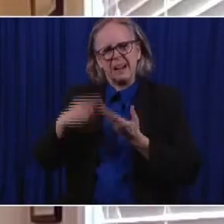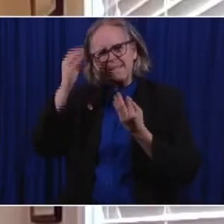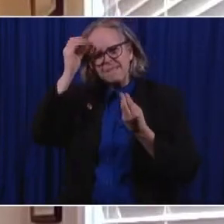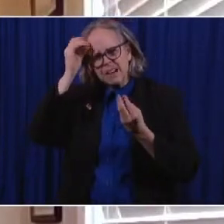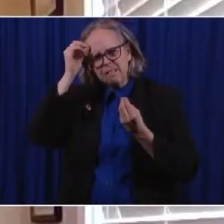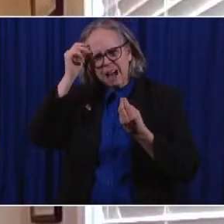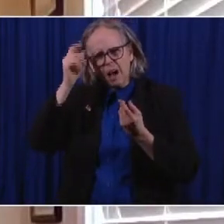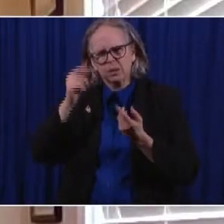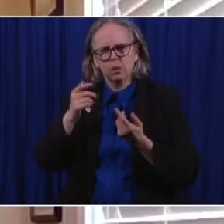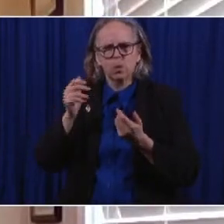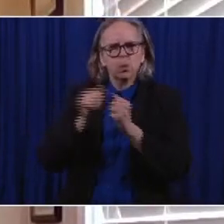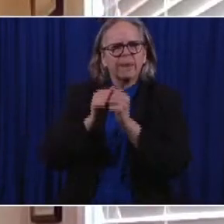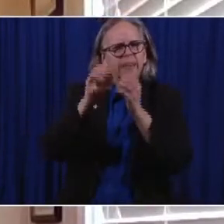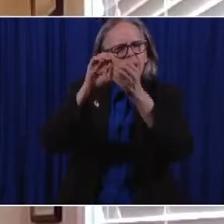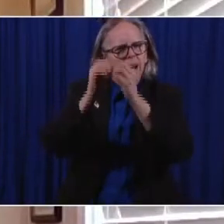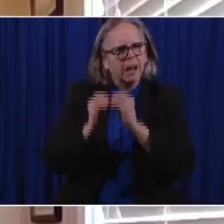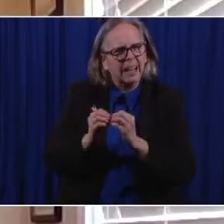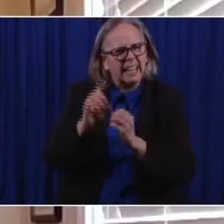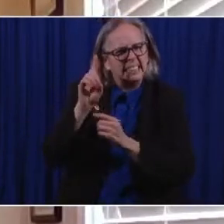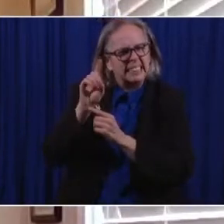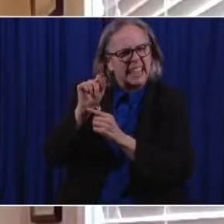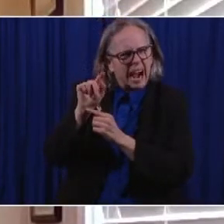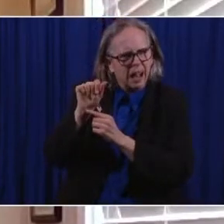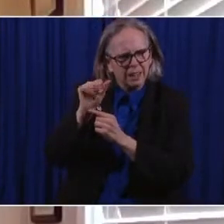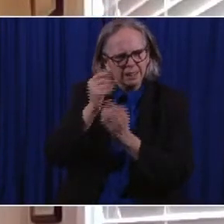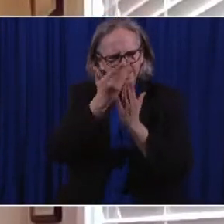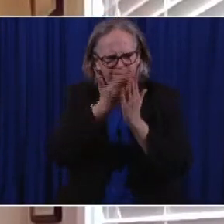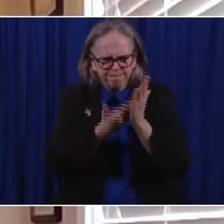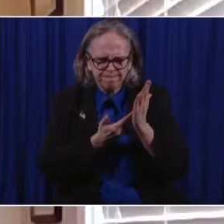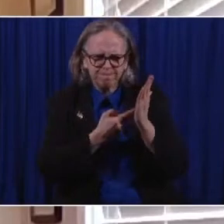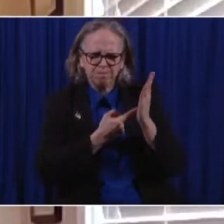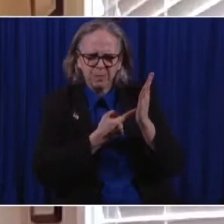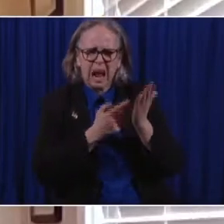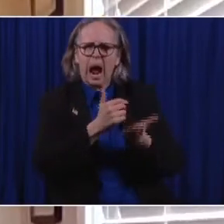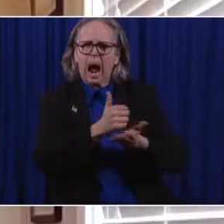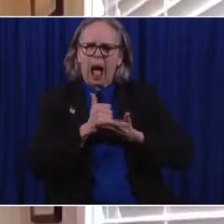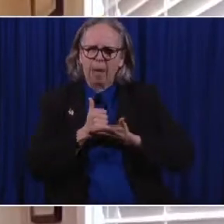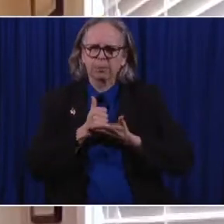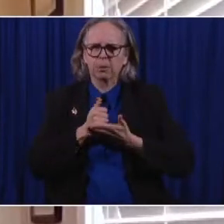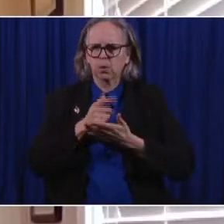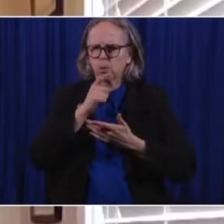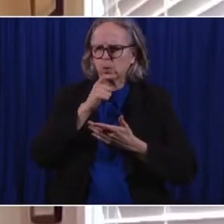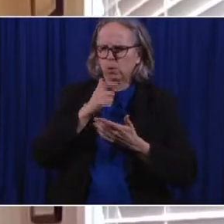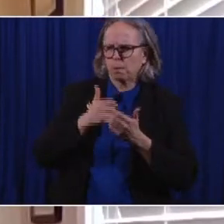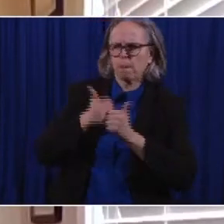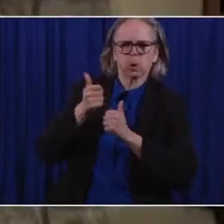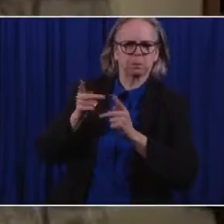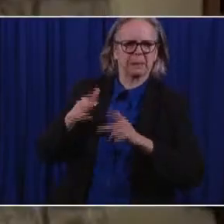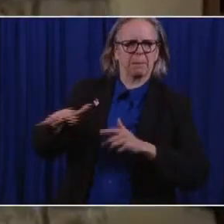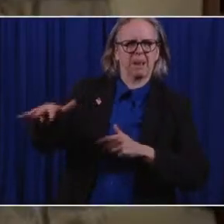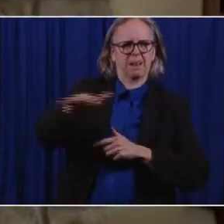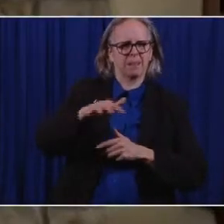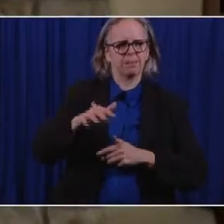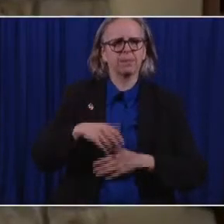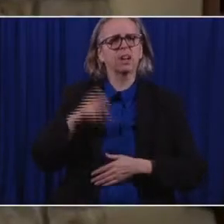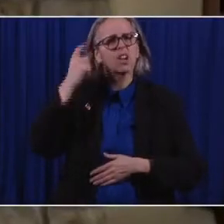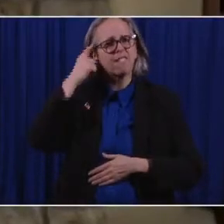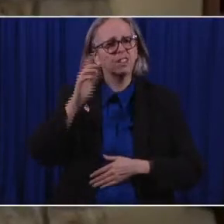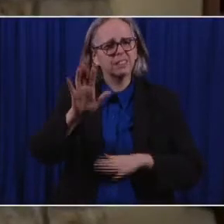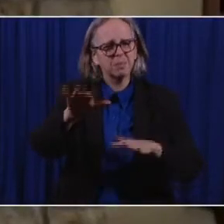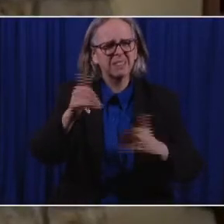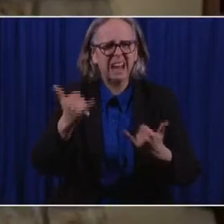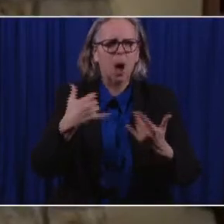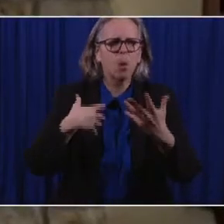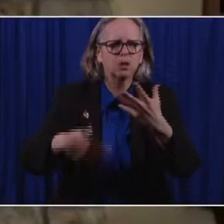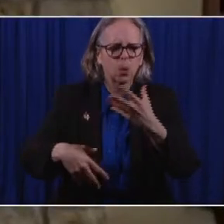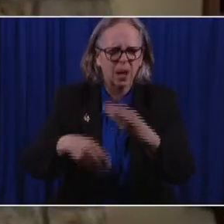good for the most people. And I would just say, to add to that, to give everyone a good perspective of that,